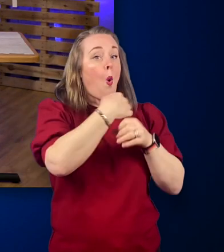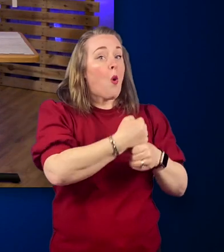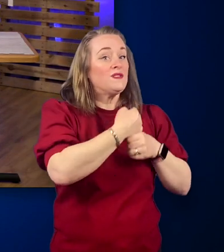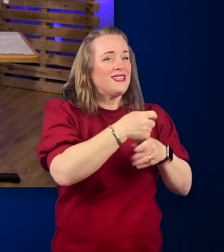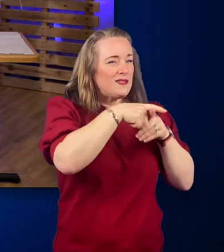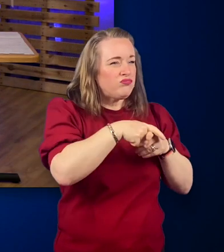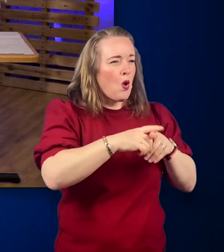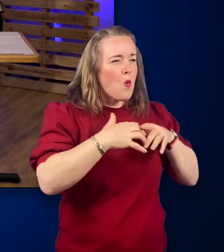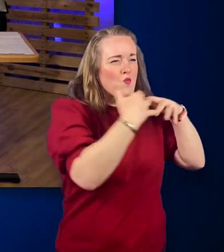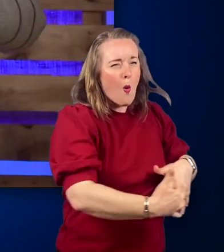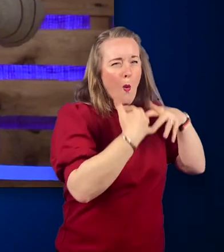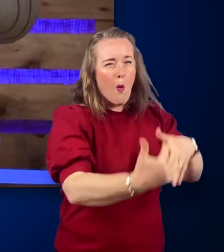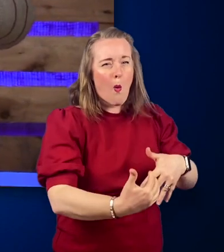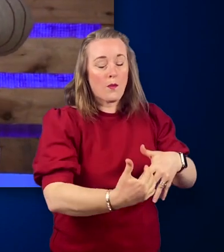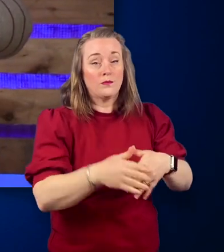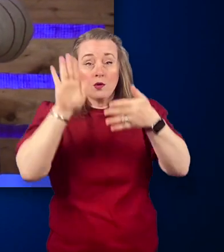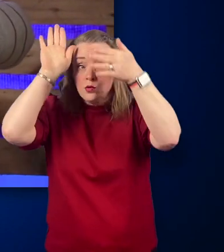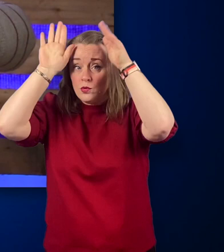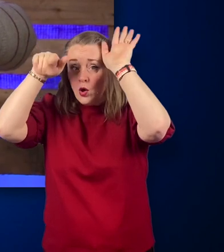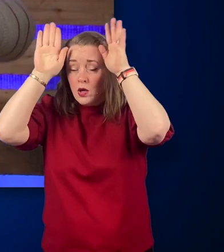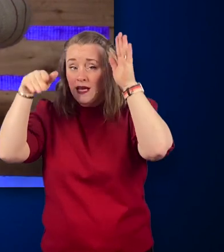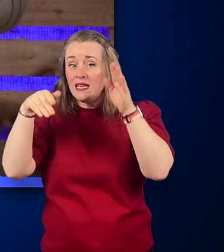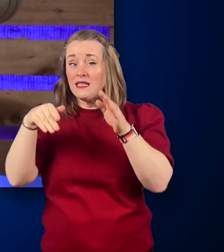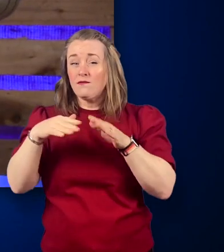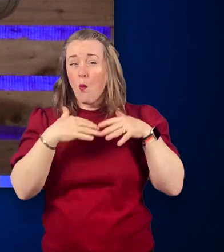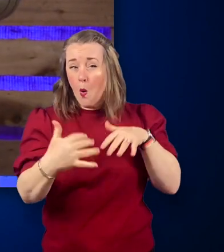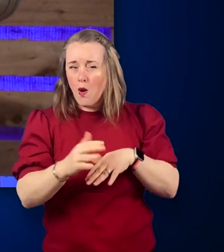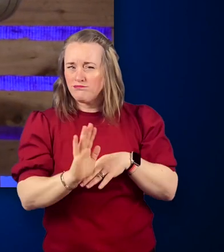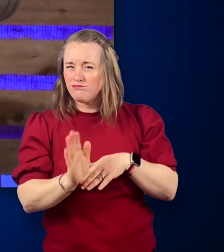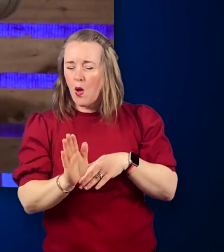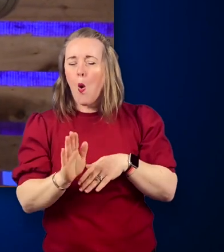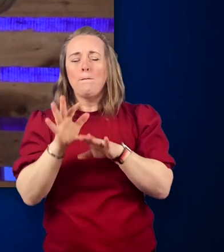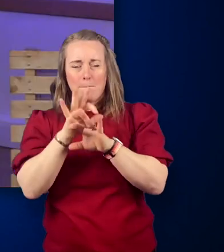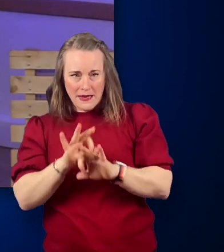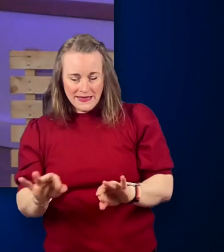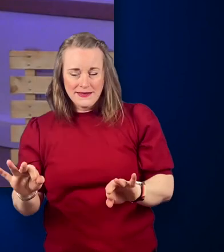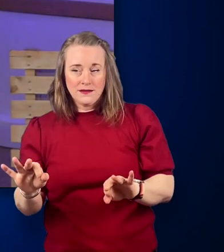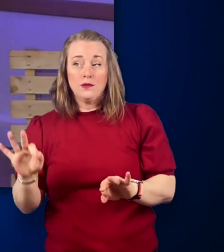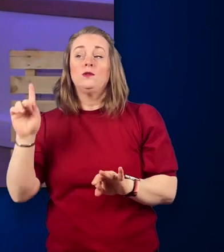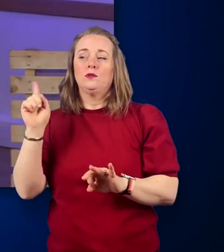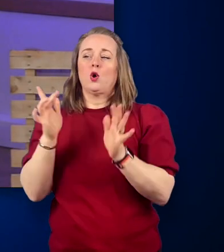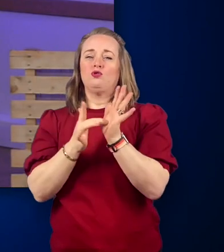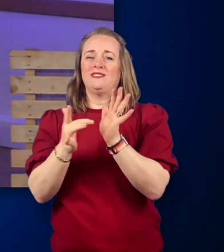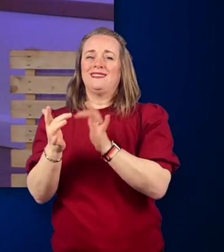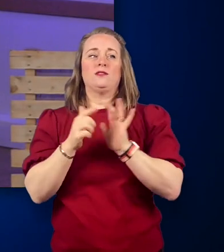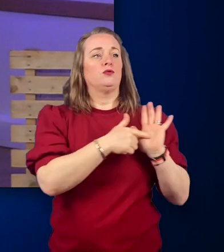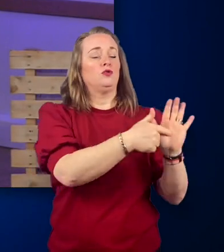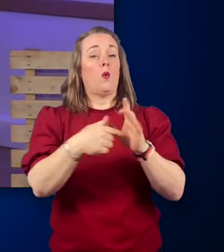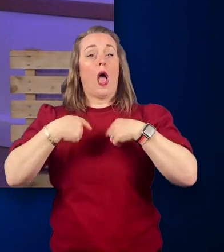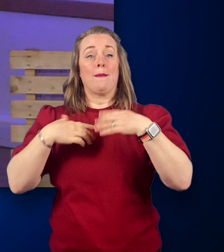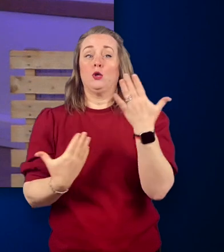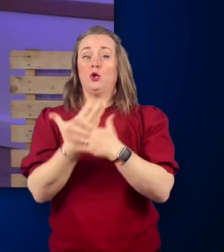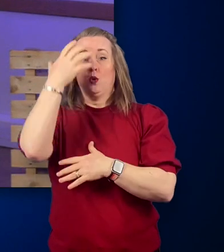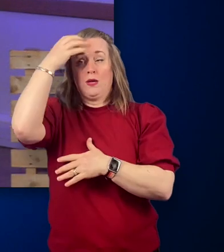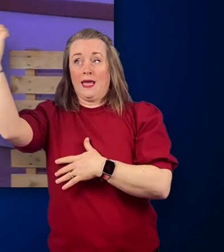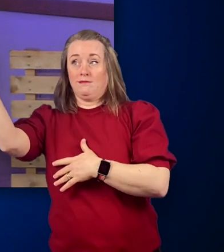for fighting. And so Jesus was saying, I'm a new king coming to you as one of you, for you,